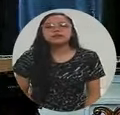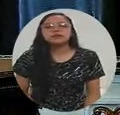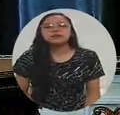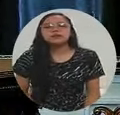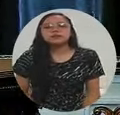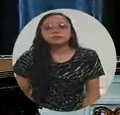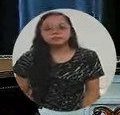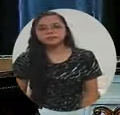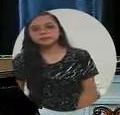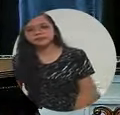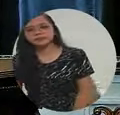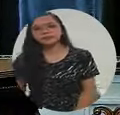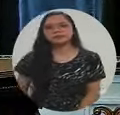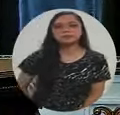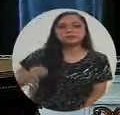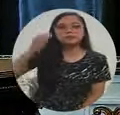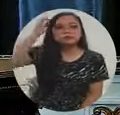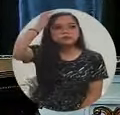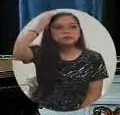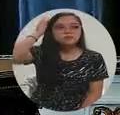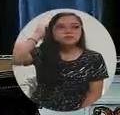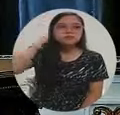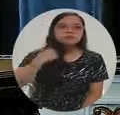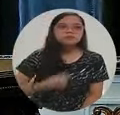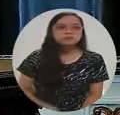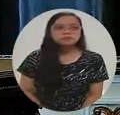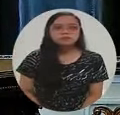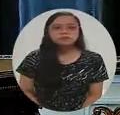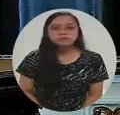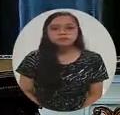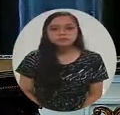And there were reports every day, they were reporting.